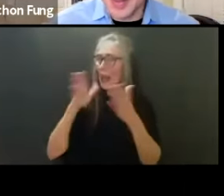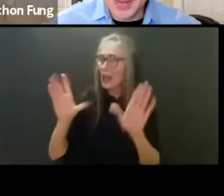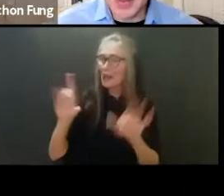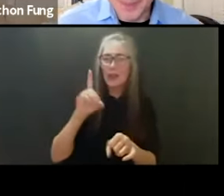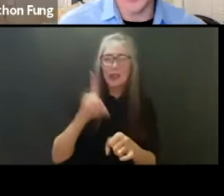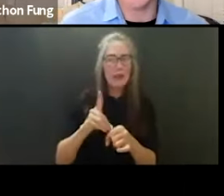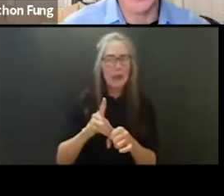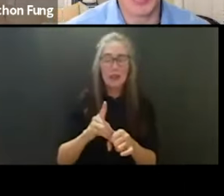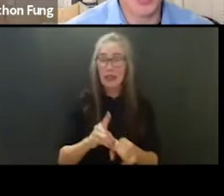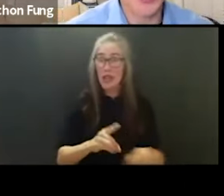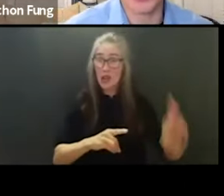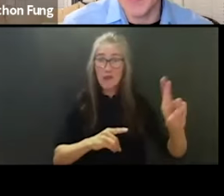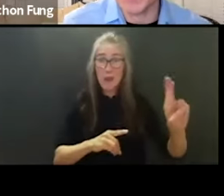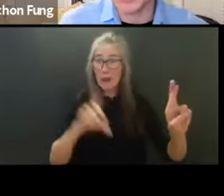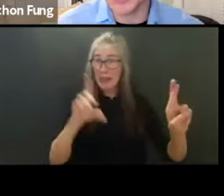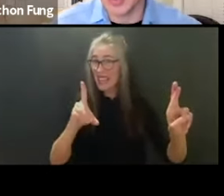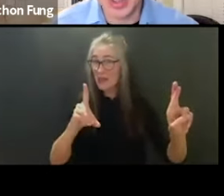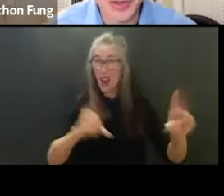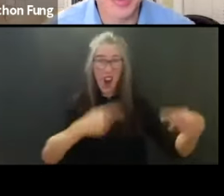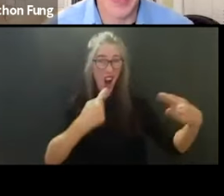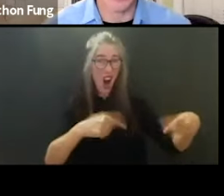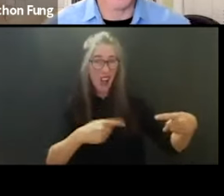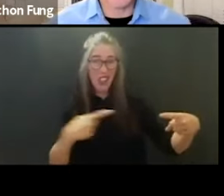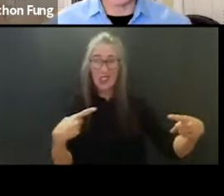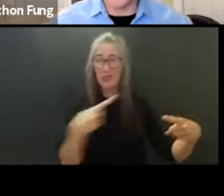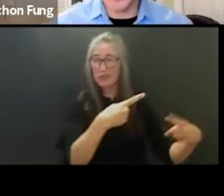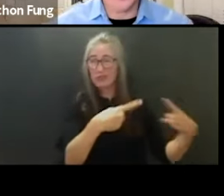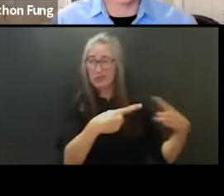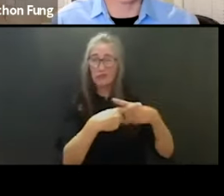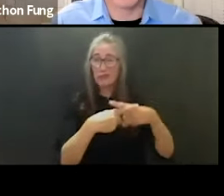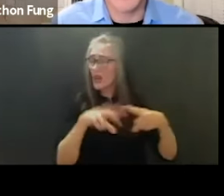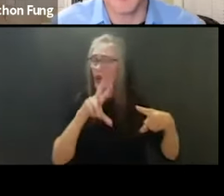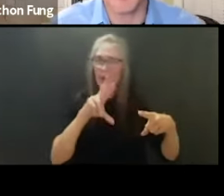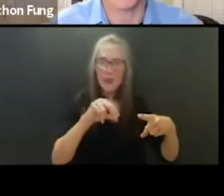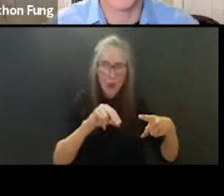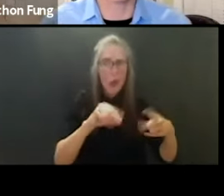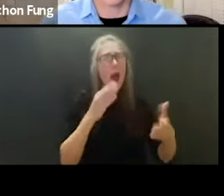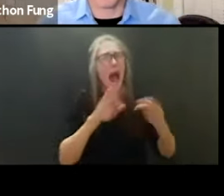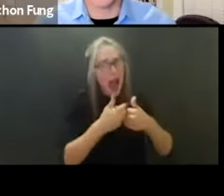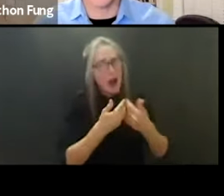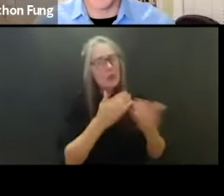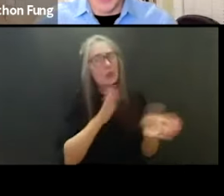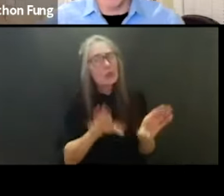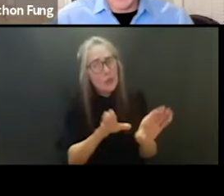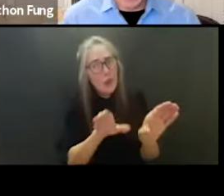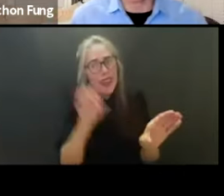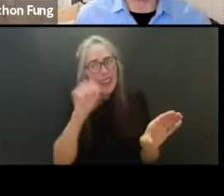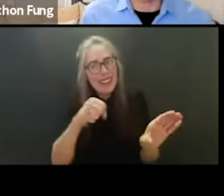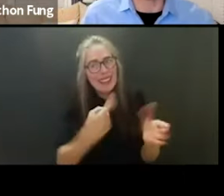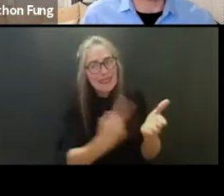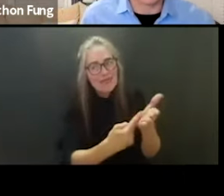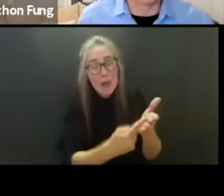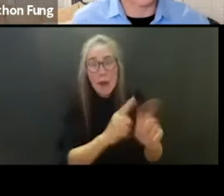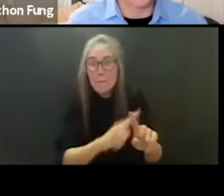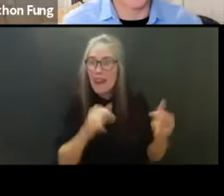wasn't something that Democrats and Republicans argued about. It was something that they agreed on, although they argued about how